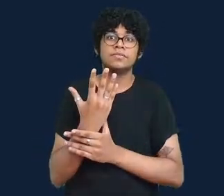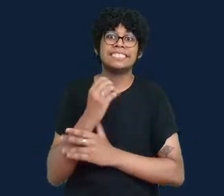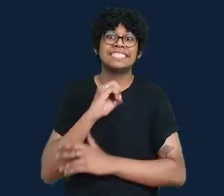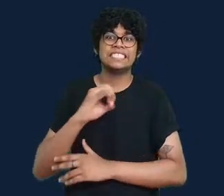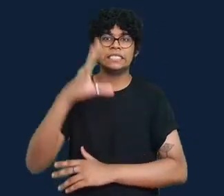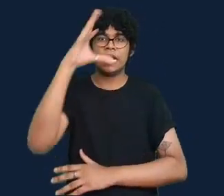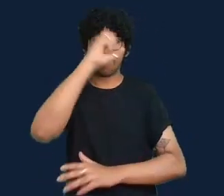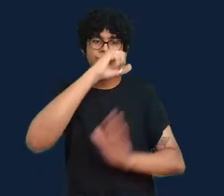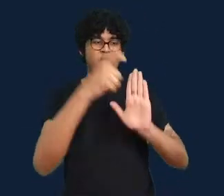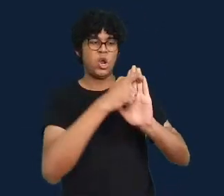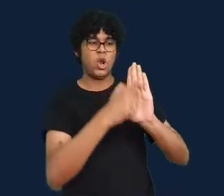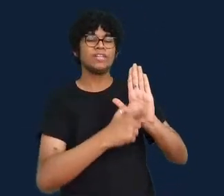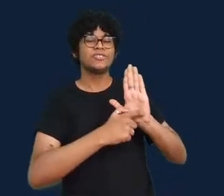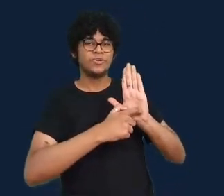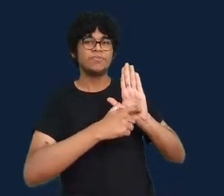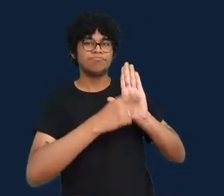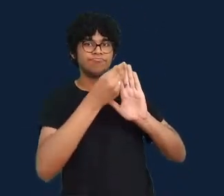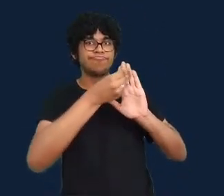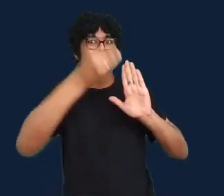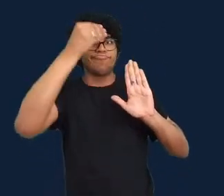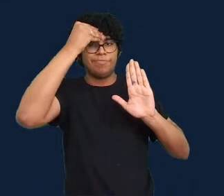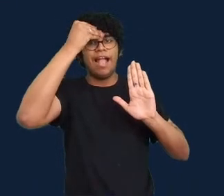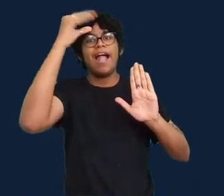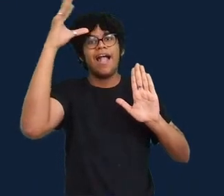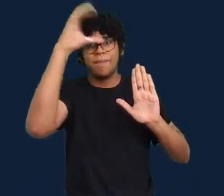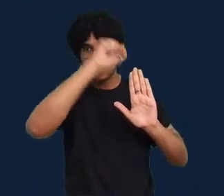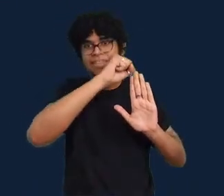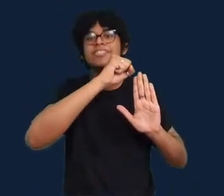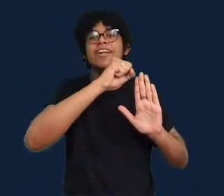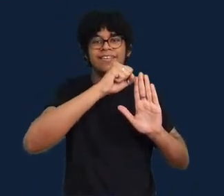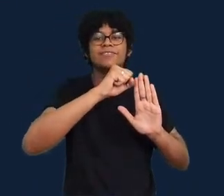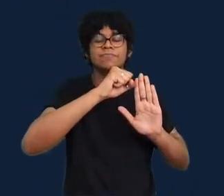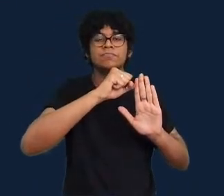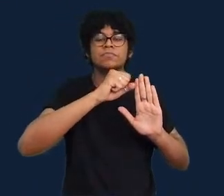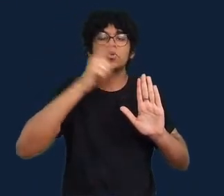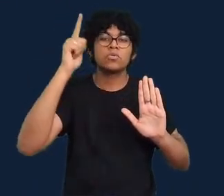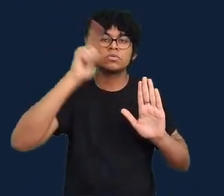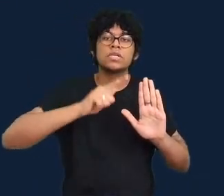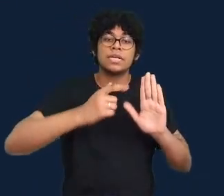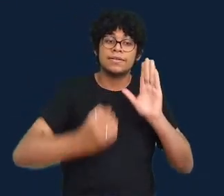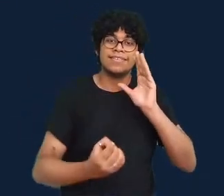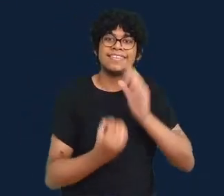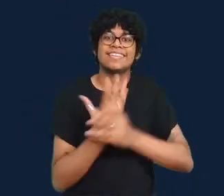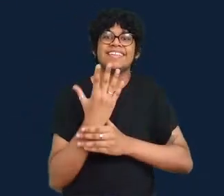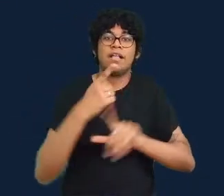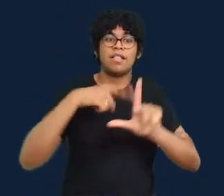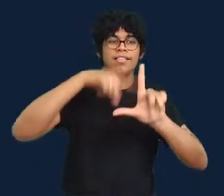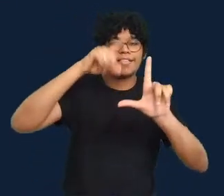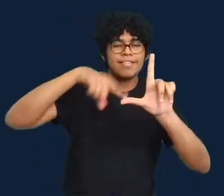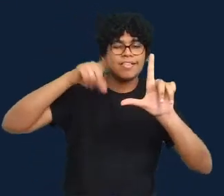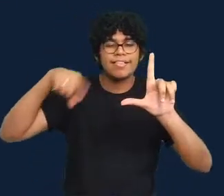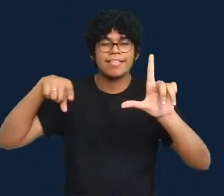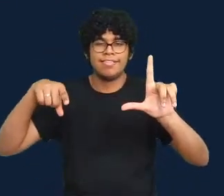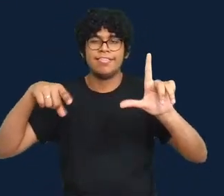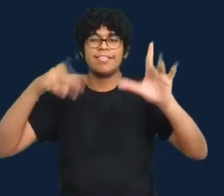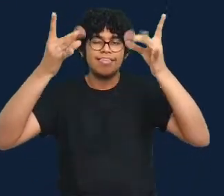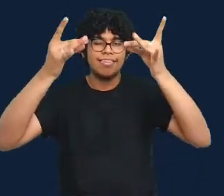different graphs and symbols and colors and stuff. That's why the bespoke